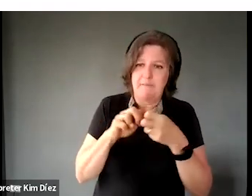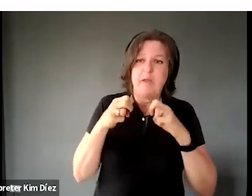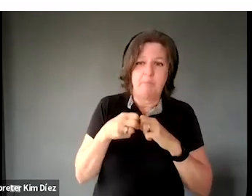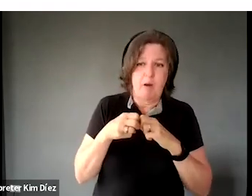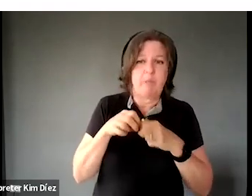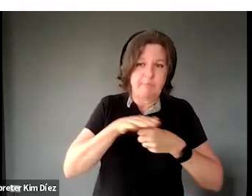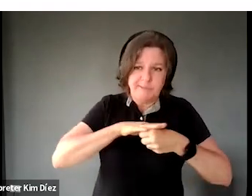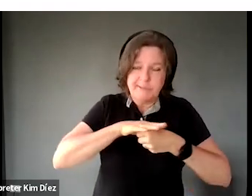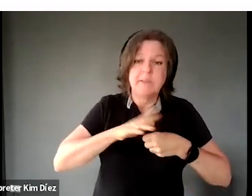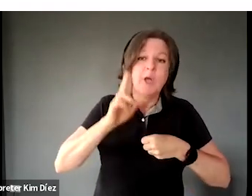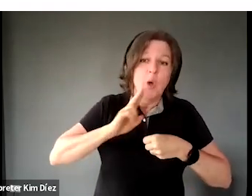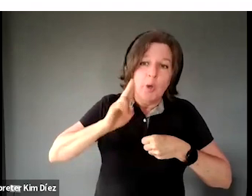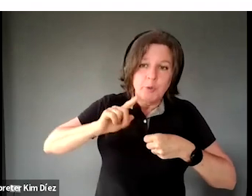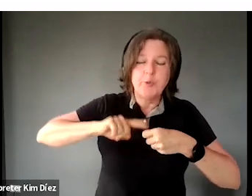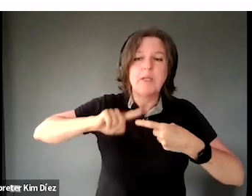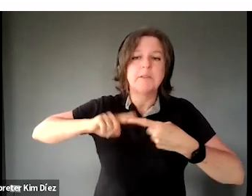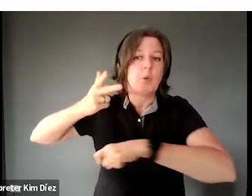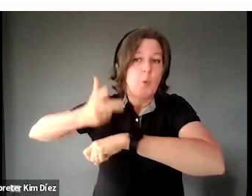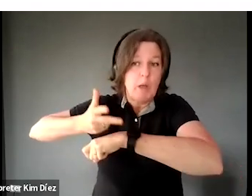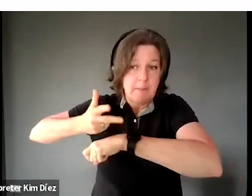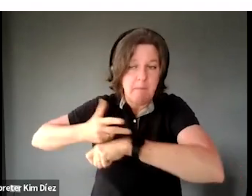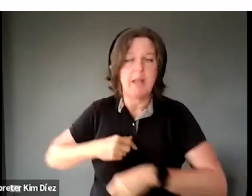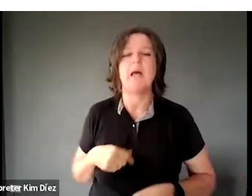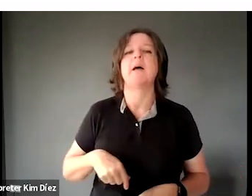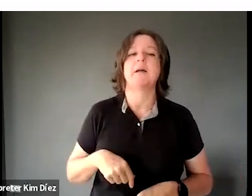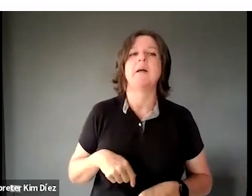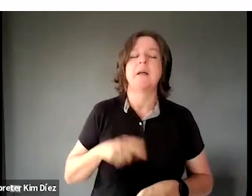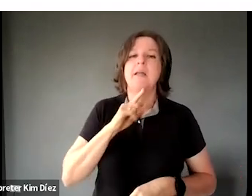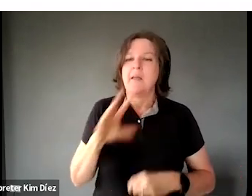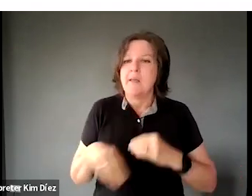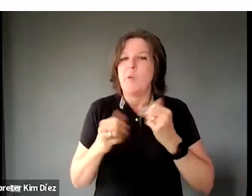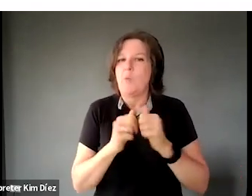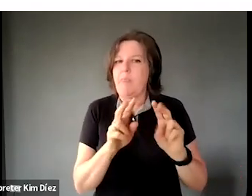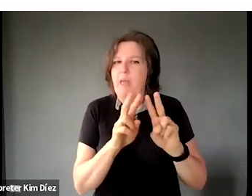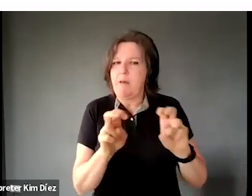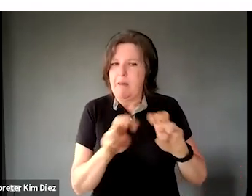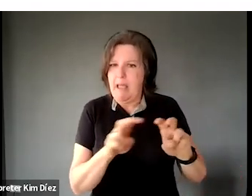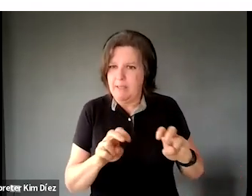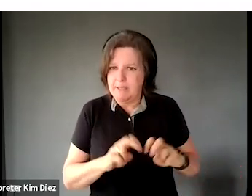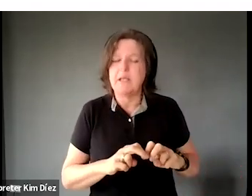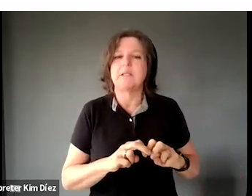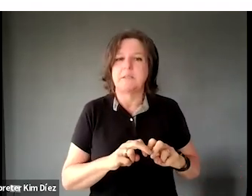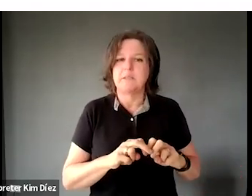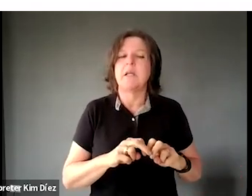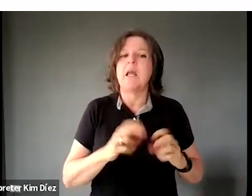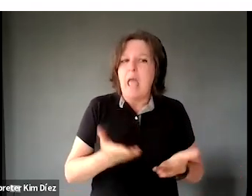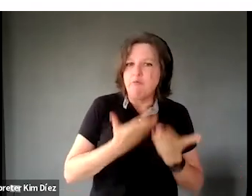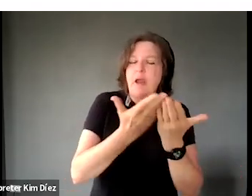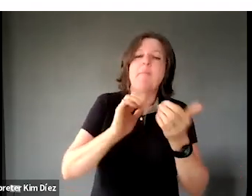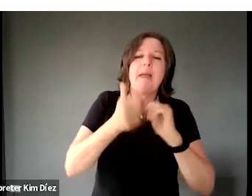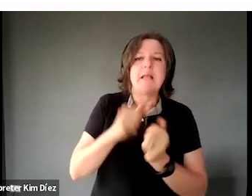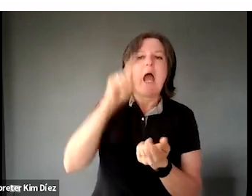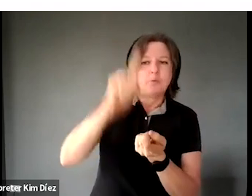very localized problems, especially Honduras and Guatemala. We complemented it with the